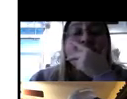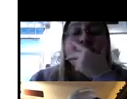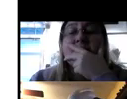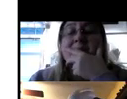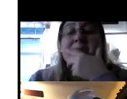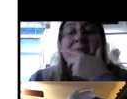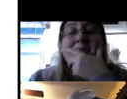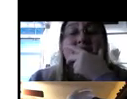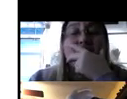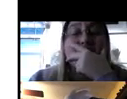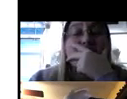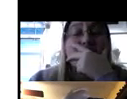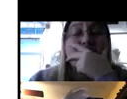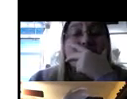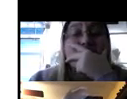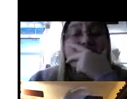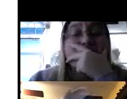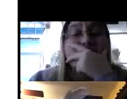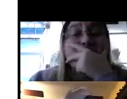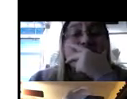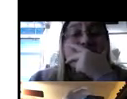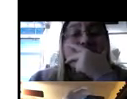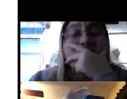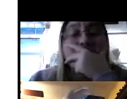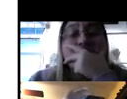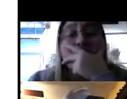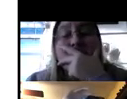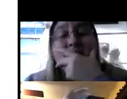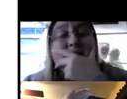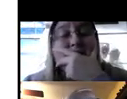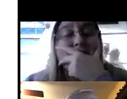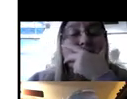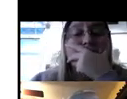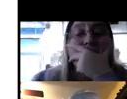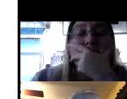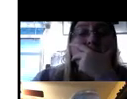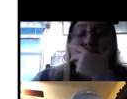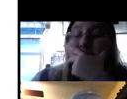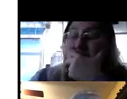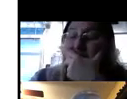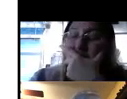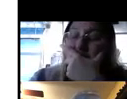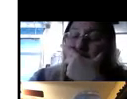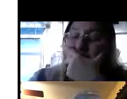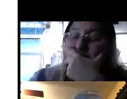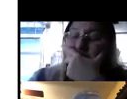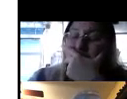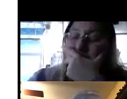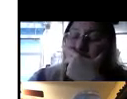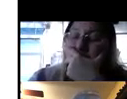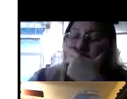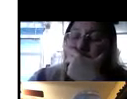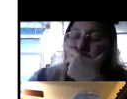a greater degree and to more people. It has revealed the fragility of our bodies, which I